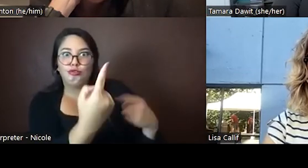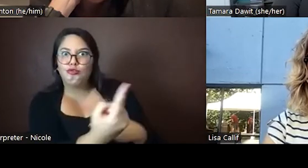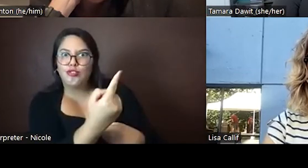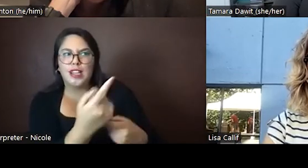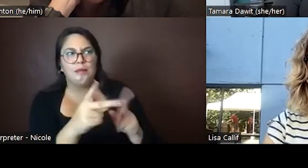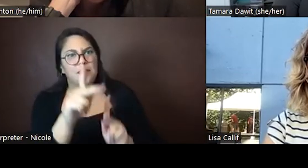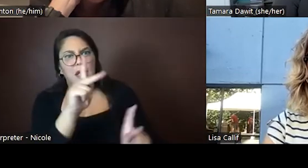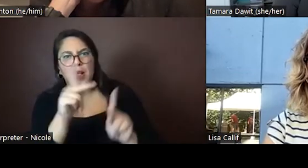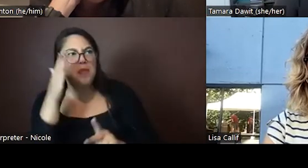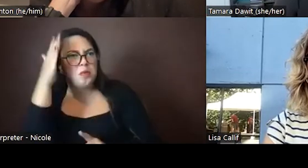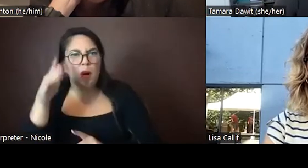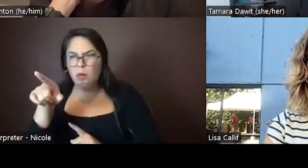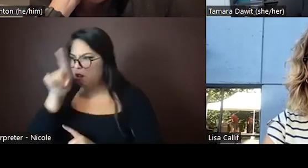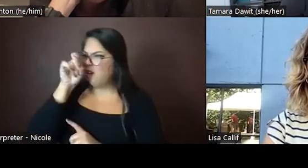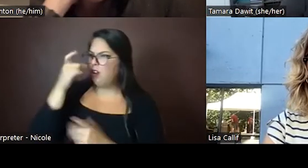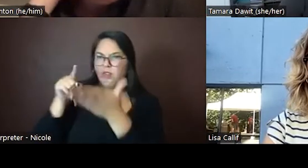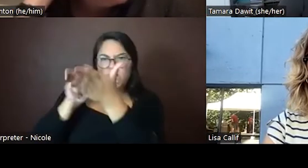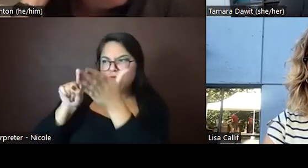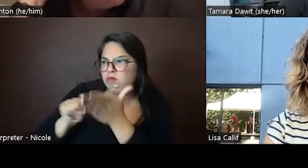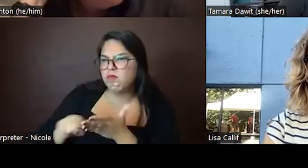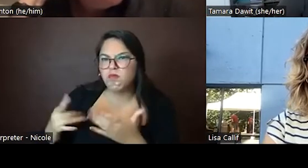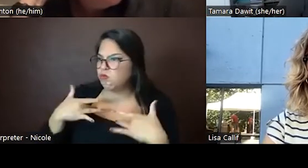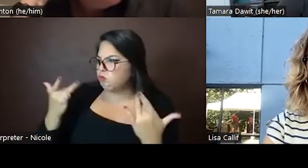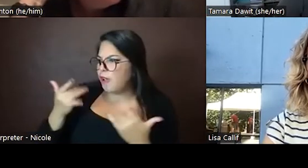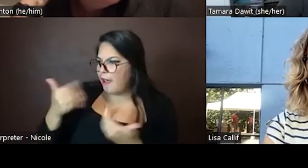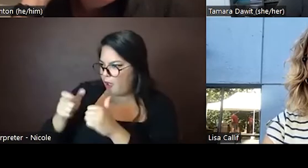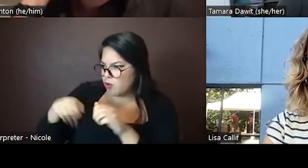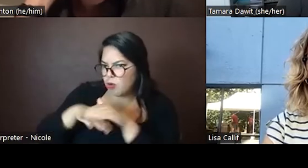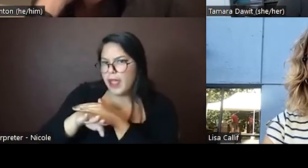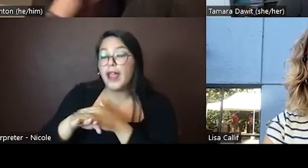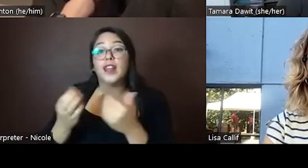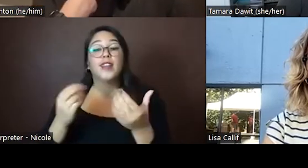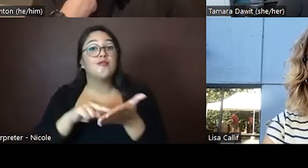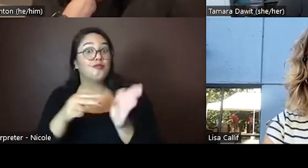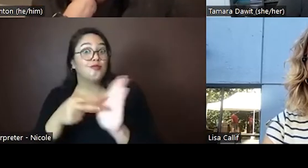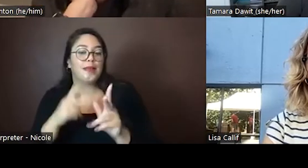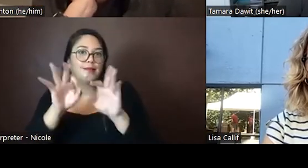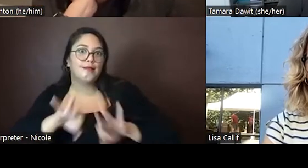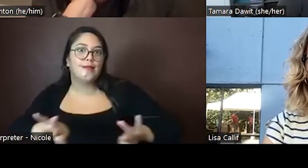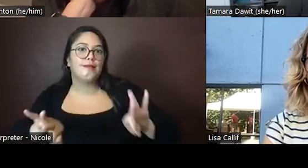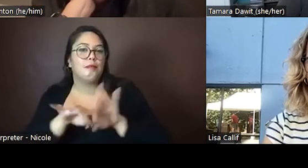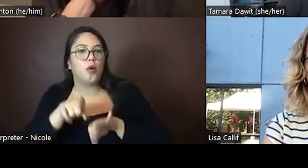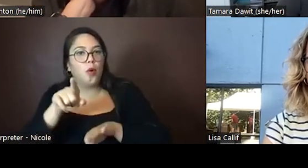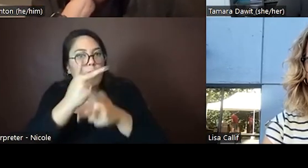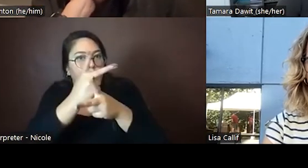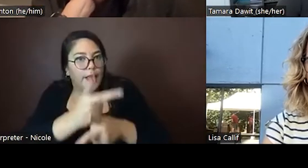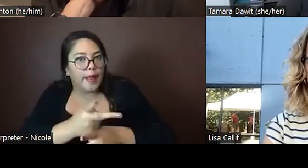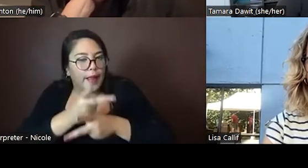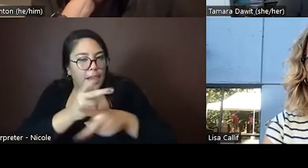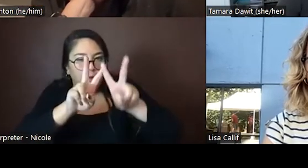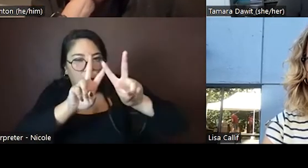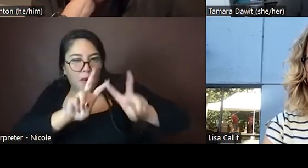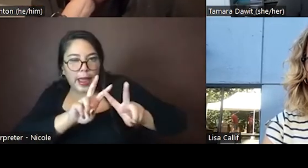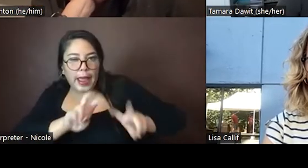start taking that film out into the world. So look carefully and creatively at what you're trying to